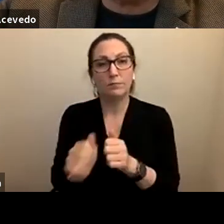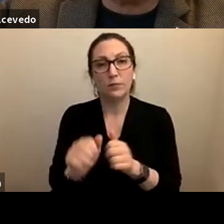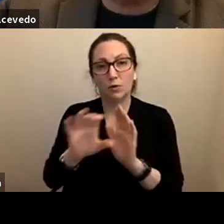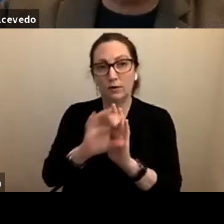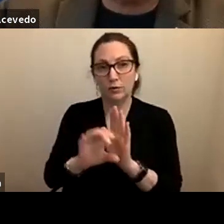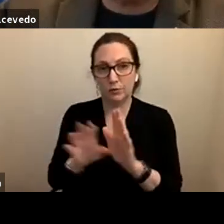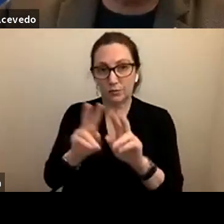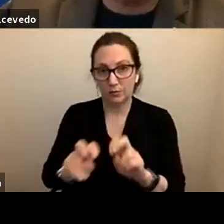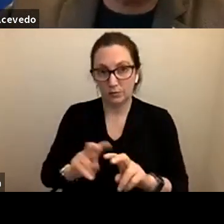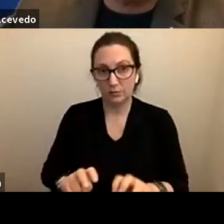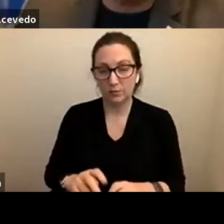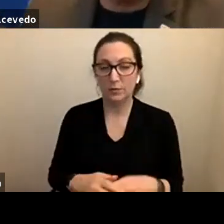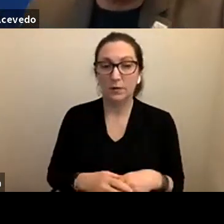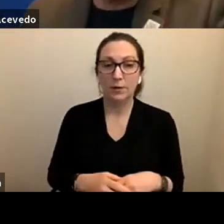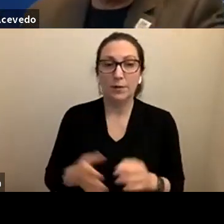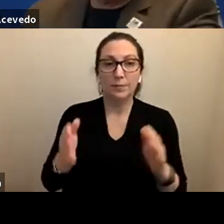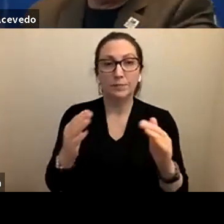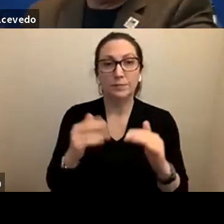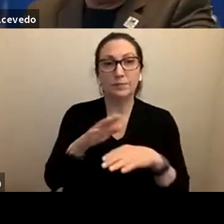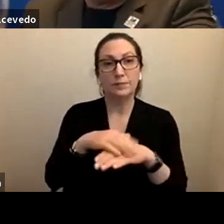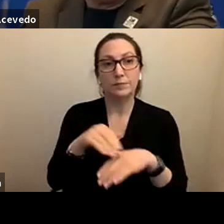Ms. Grasso?